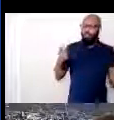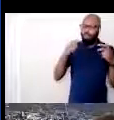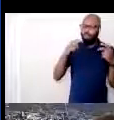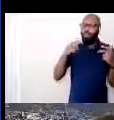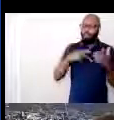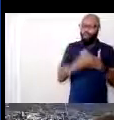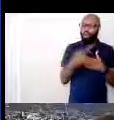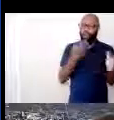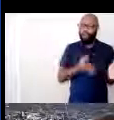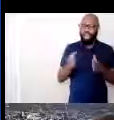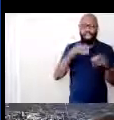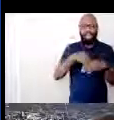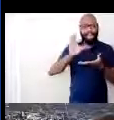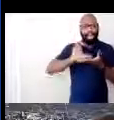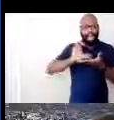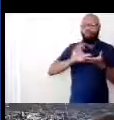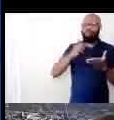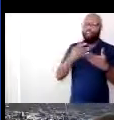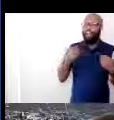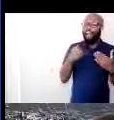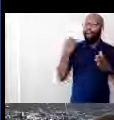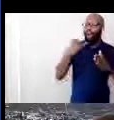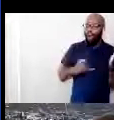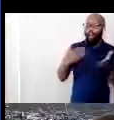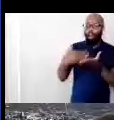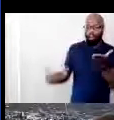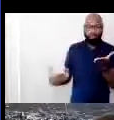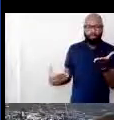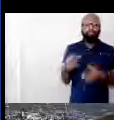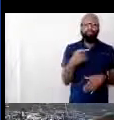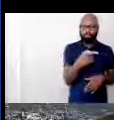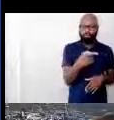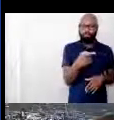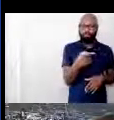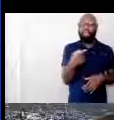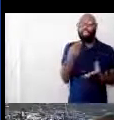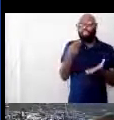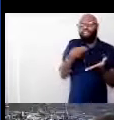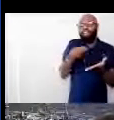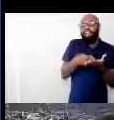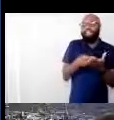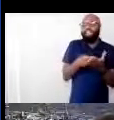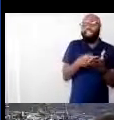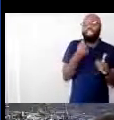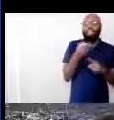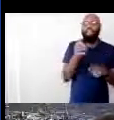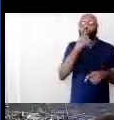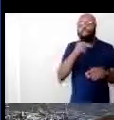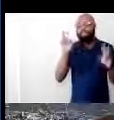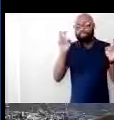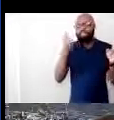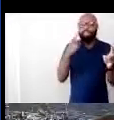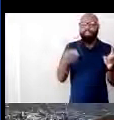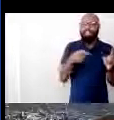capital project to have an art element. And I said here the funding's hit or miss because, you know, it's not truly hit or miss. It's when we